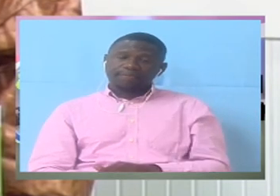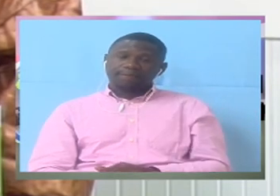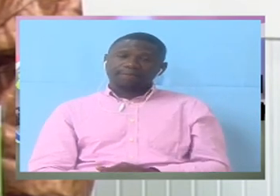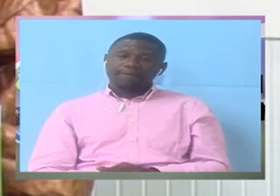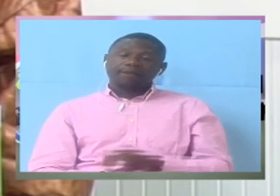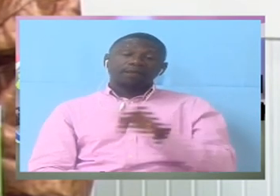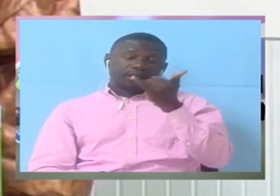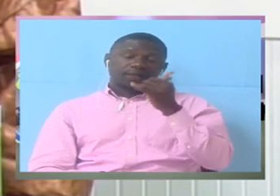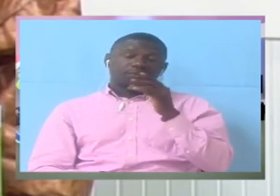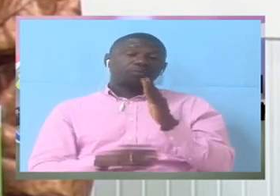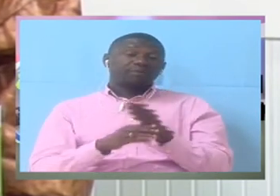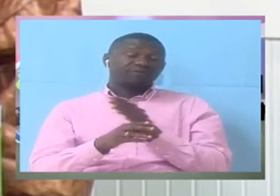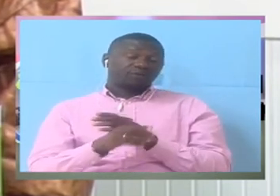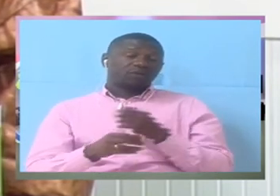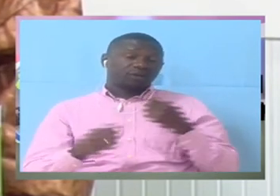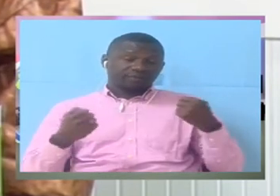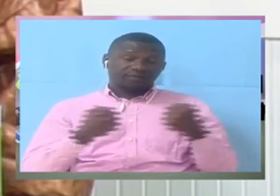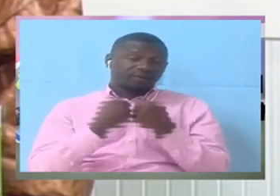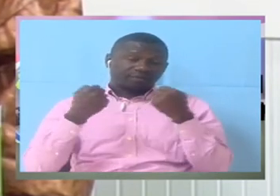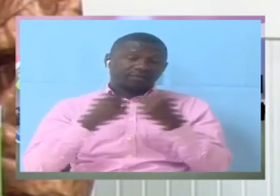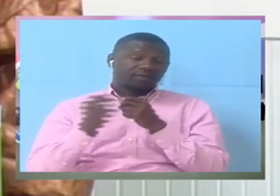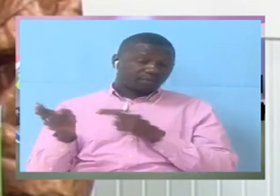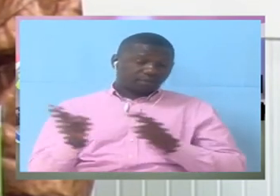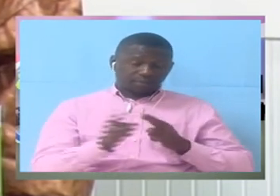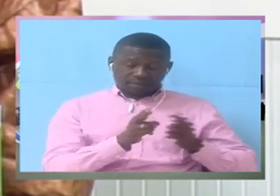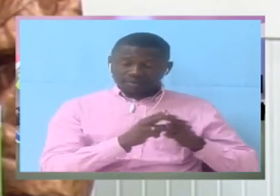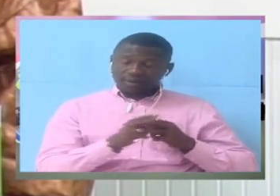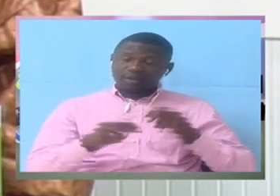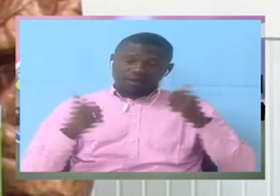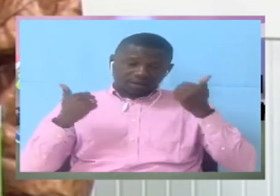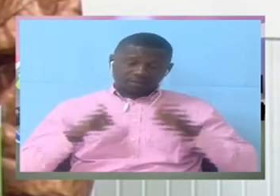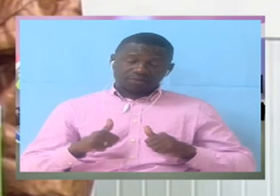Liberia. Yes, but before the fighting itself,